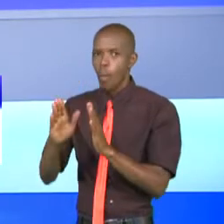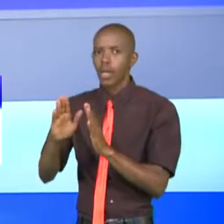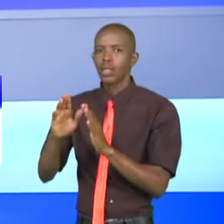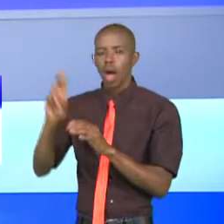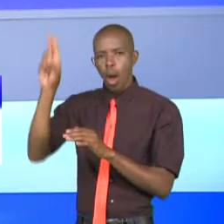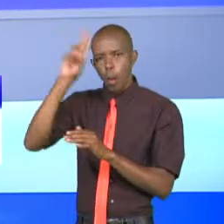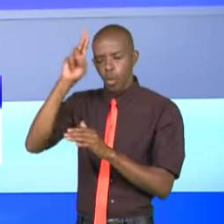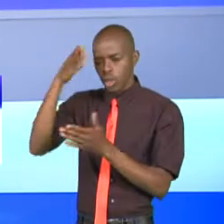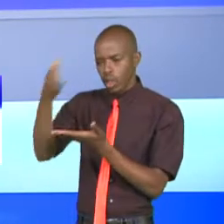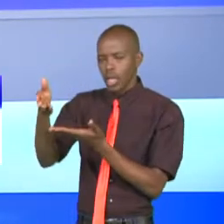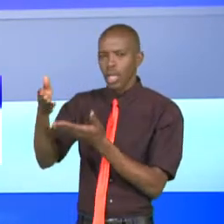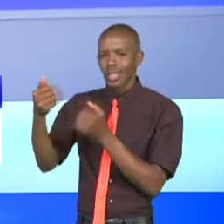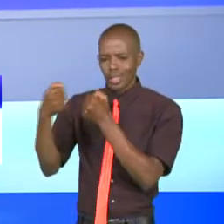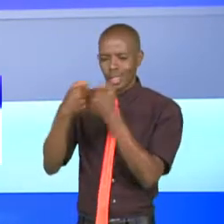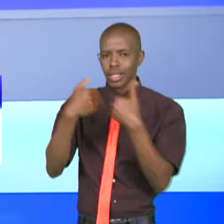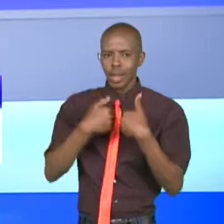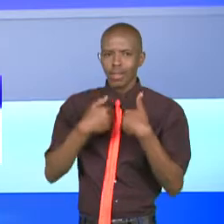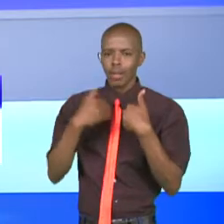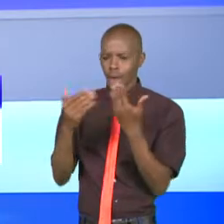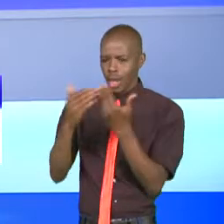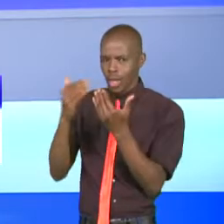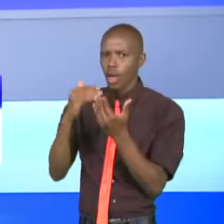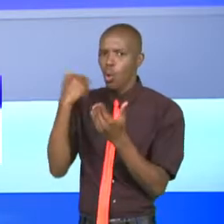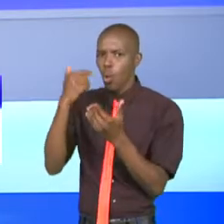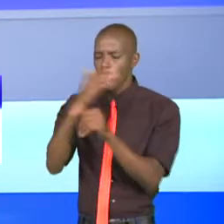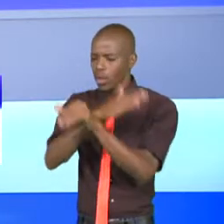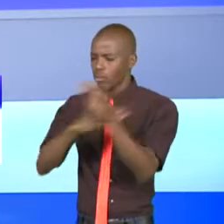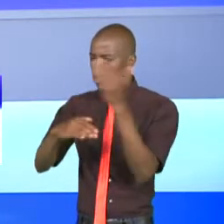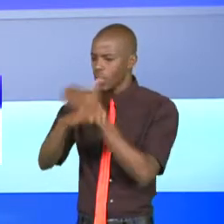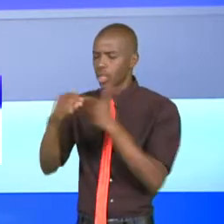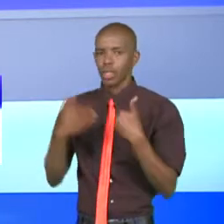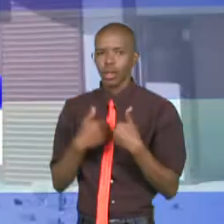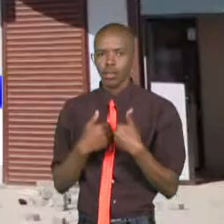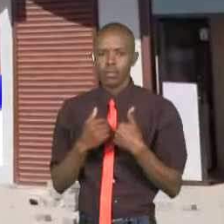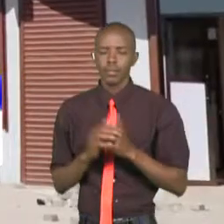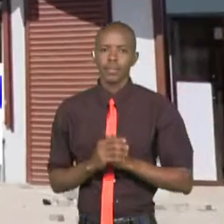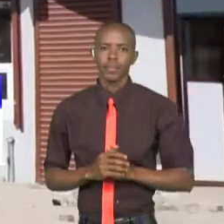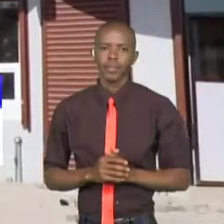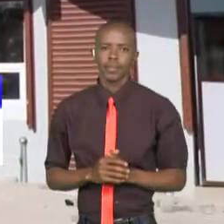have been encountering challenges when attending to those left with injuries.